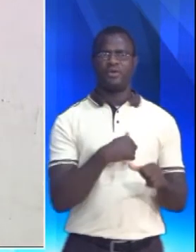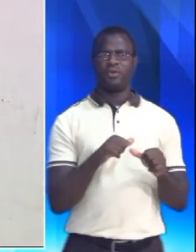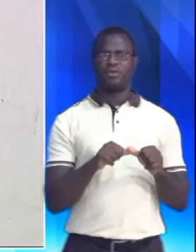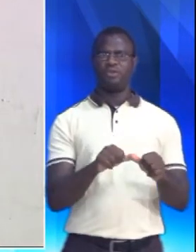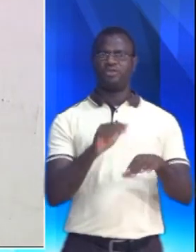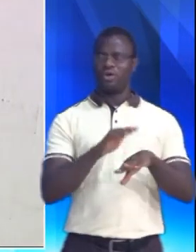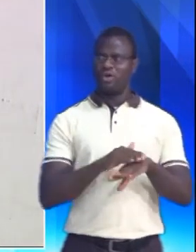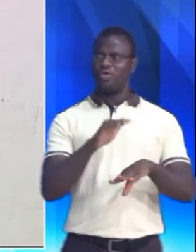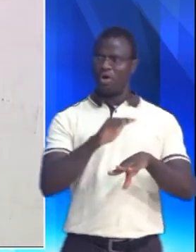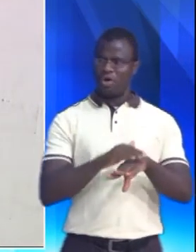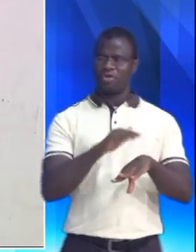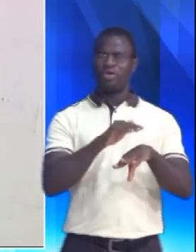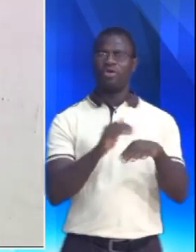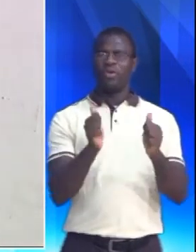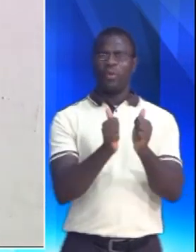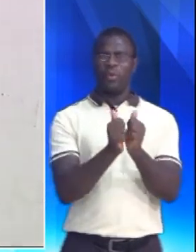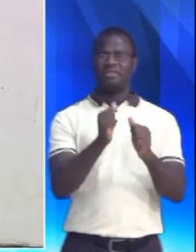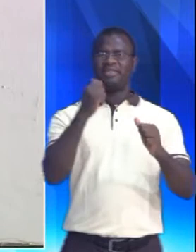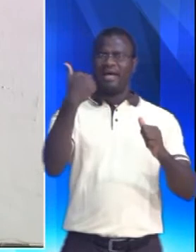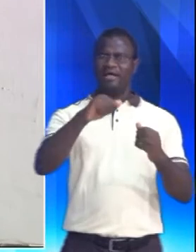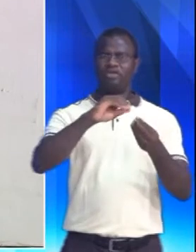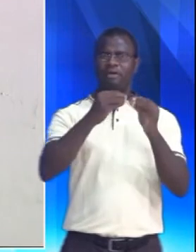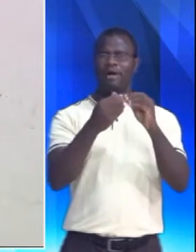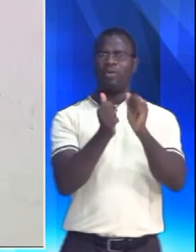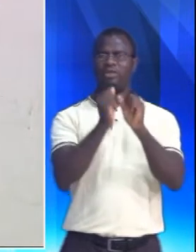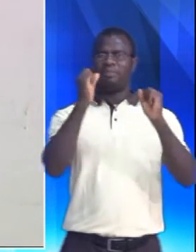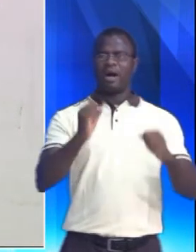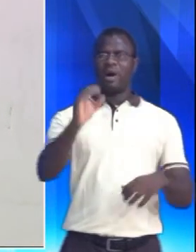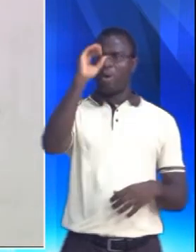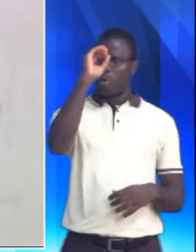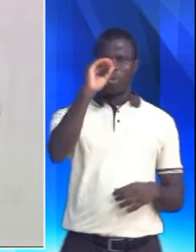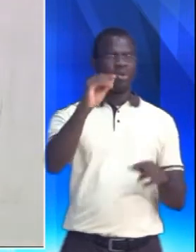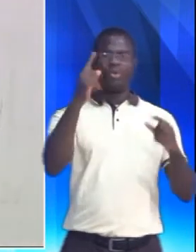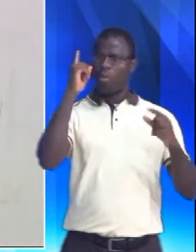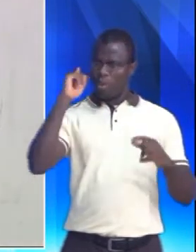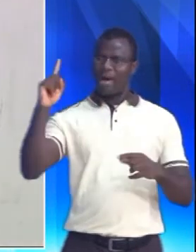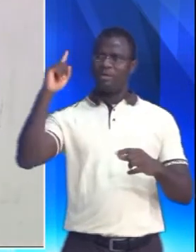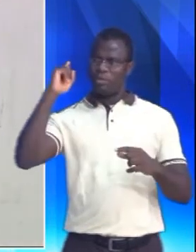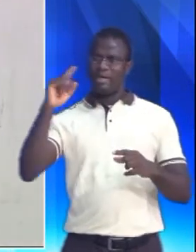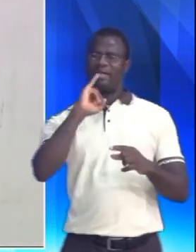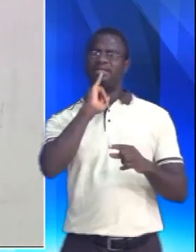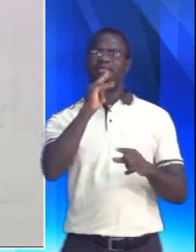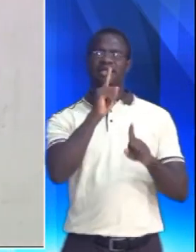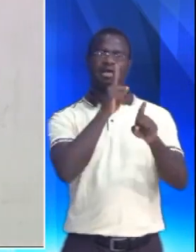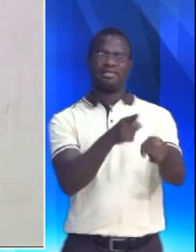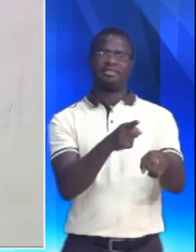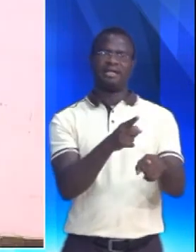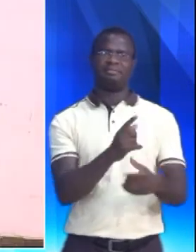and on and on for this example, the end result is also what? 1. So we would like to